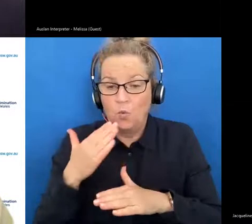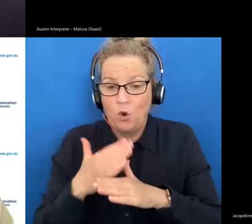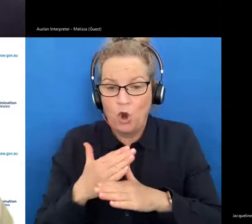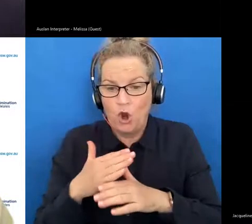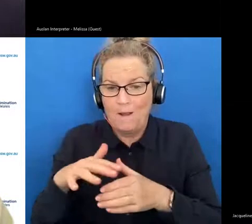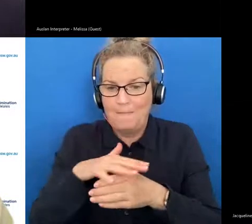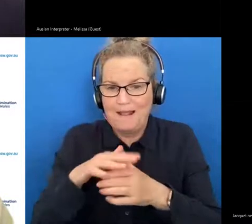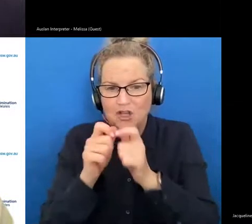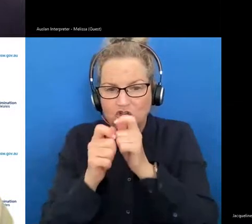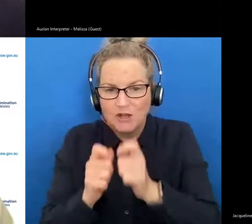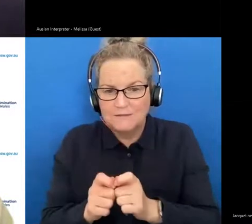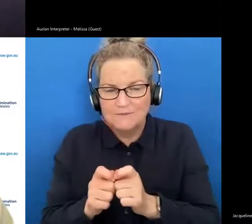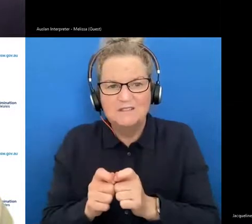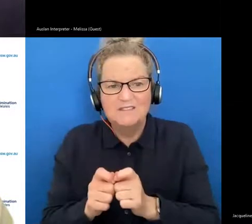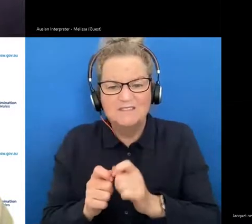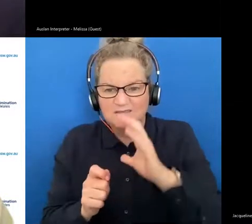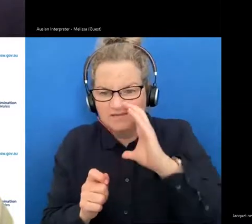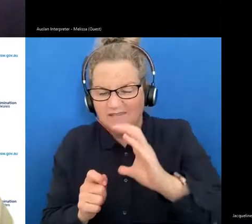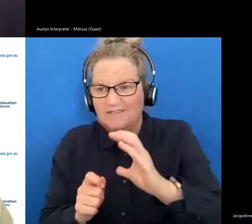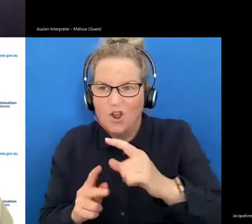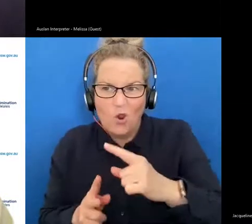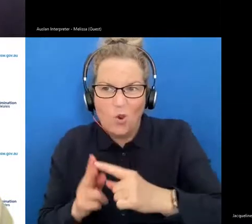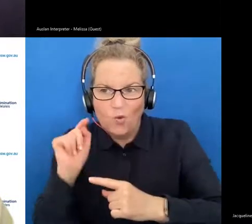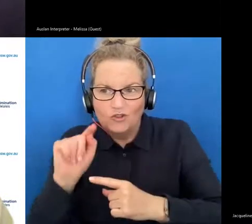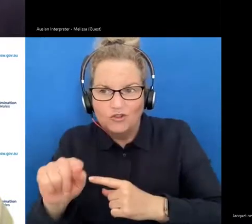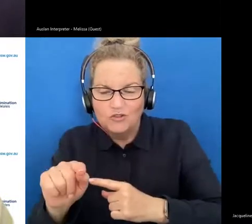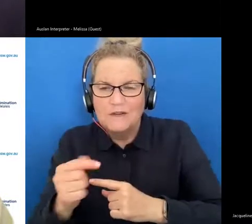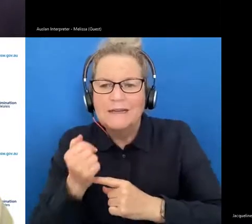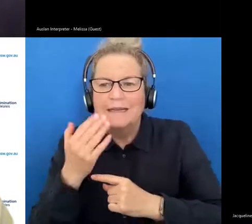been launched, which provides best practice information